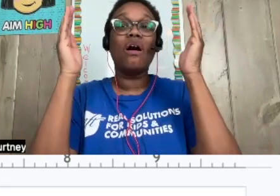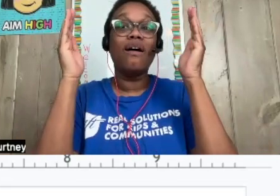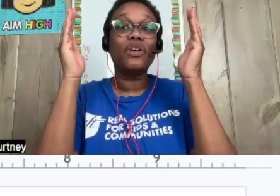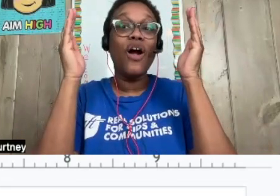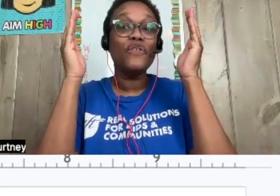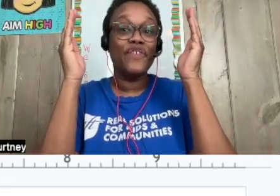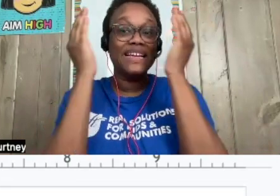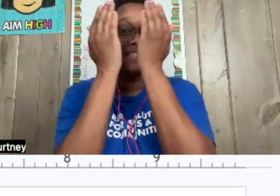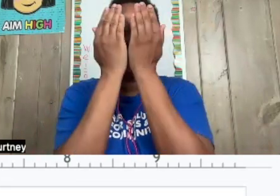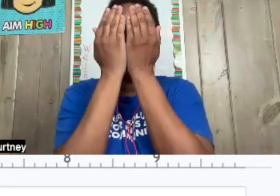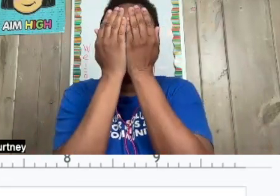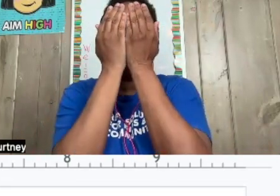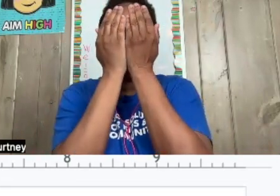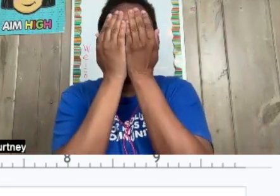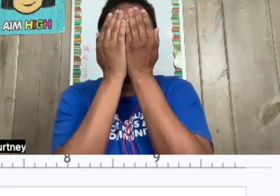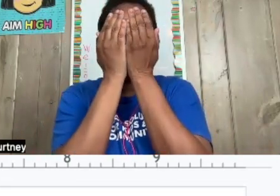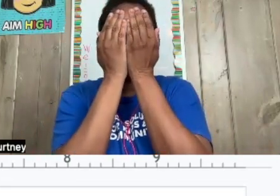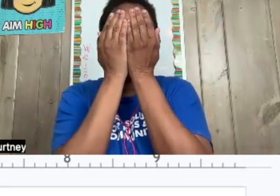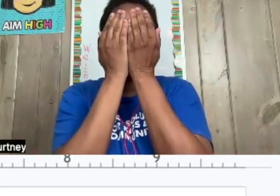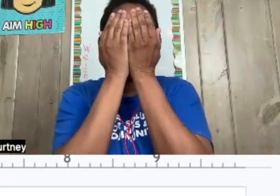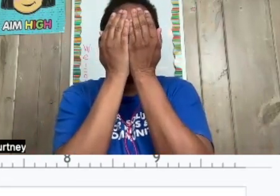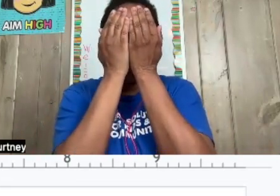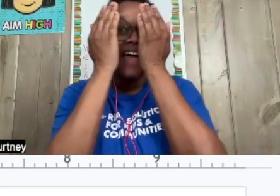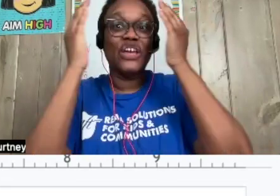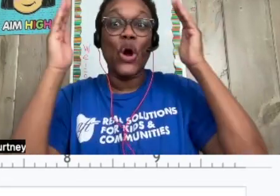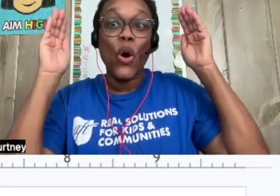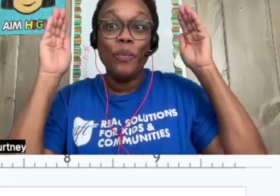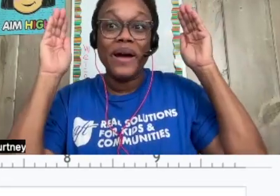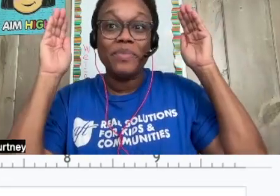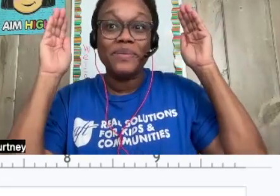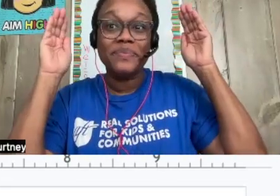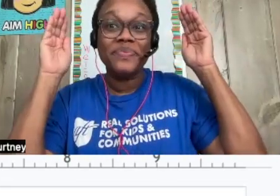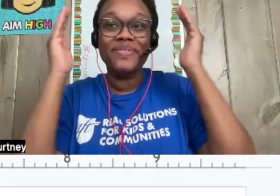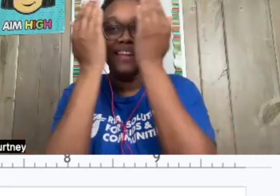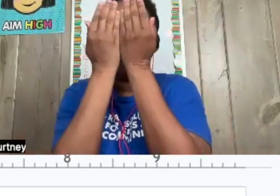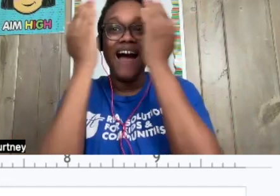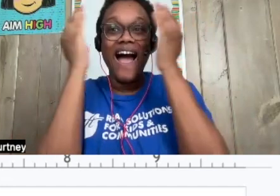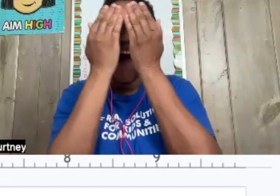to cover our face with both our hands and then open up.